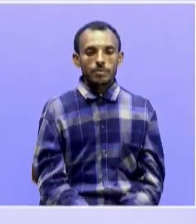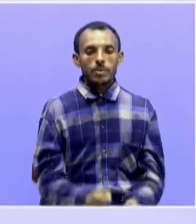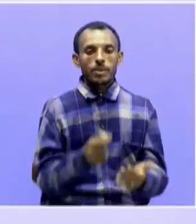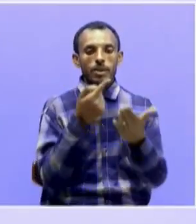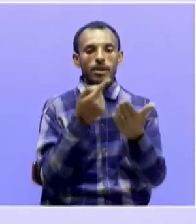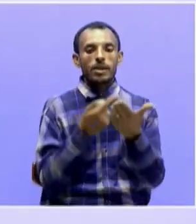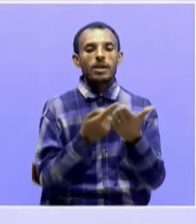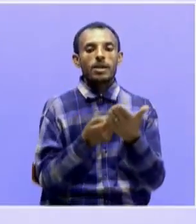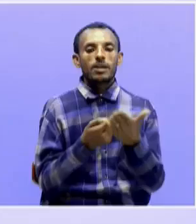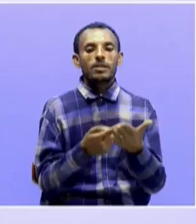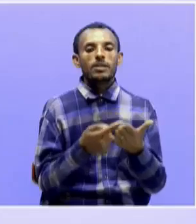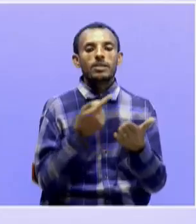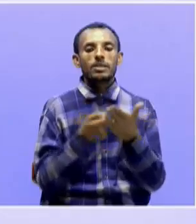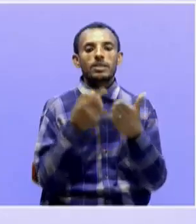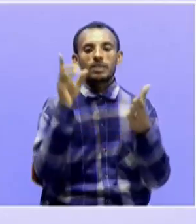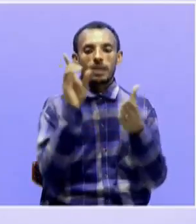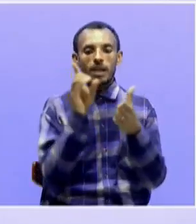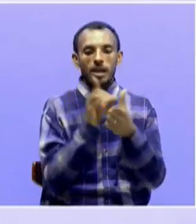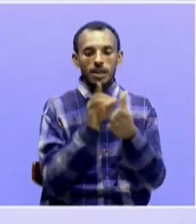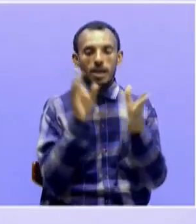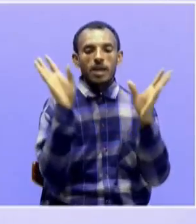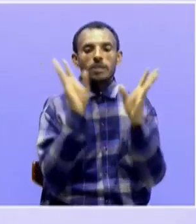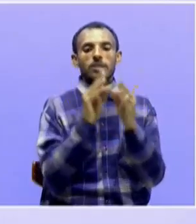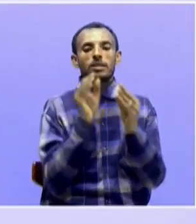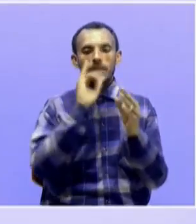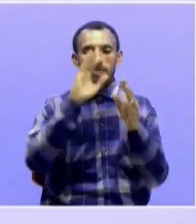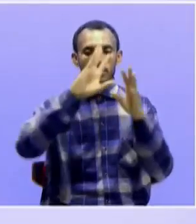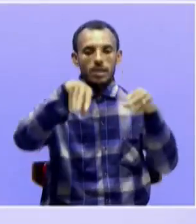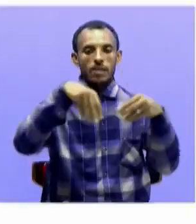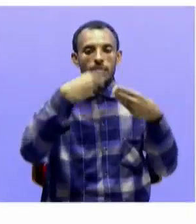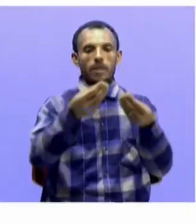Here, this data set is given.